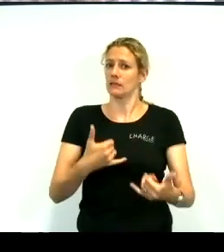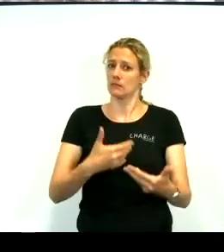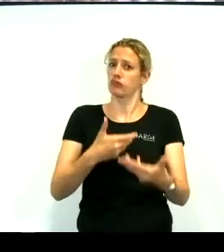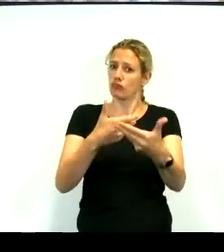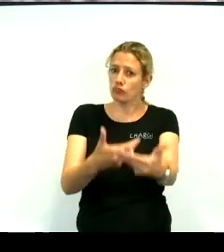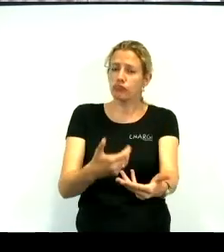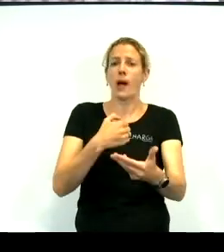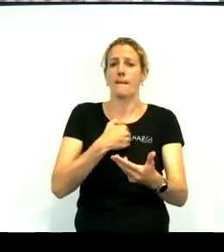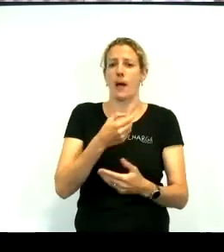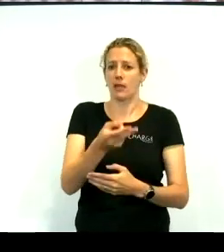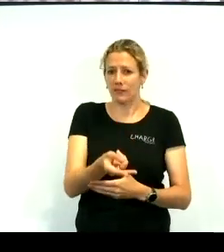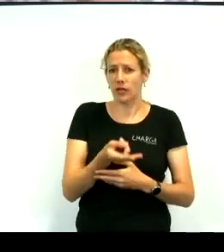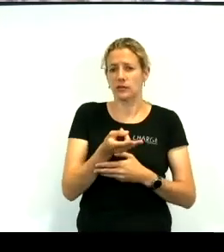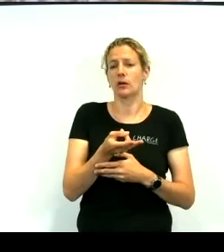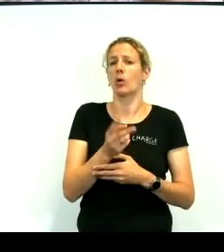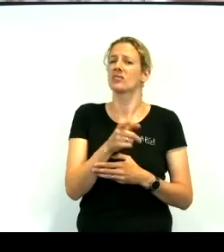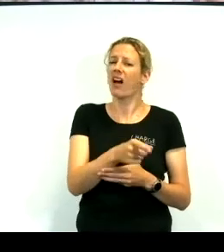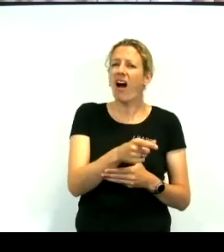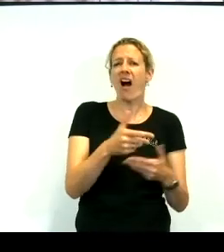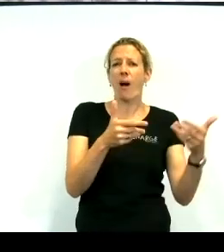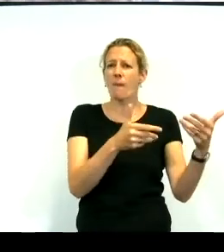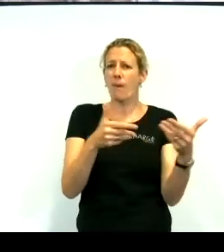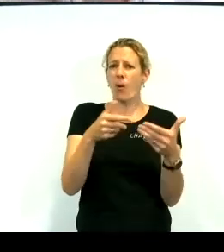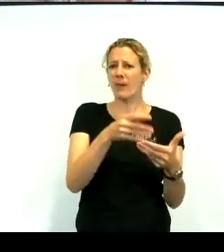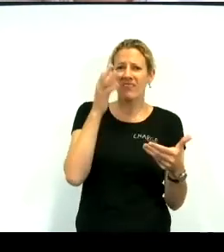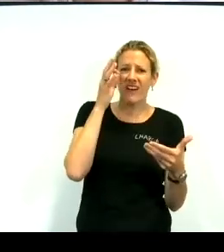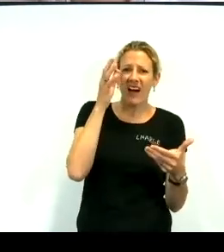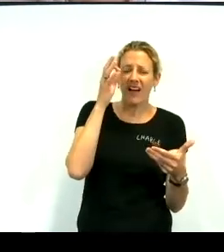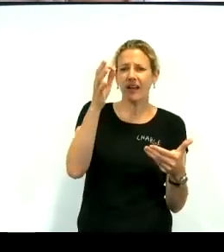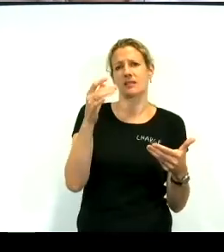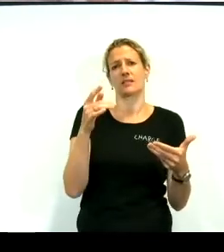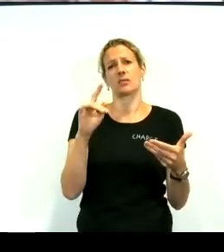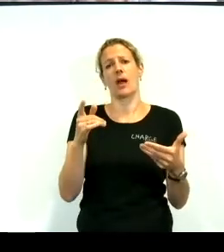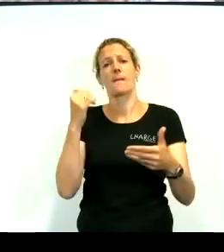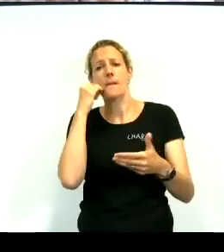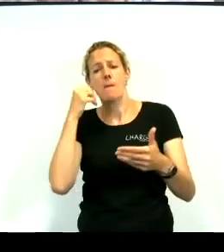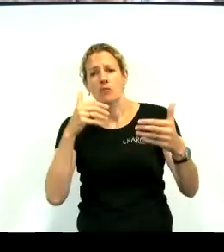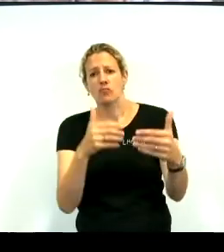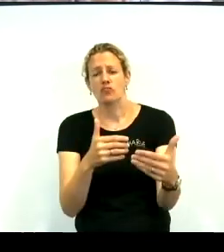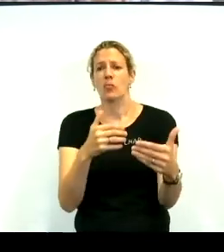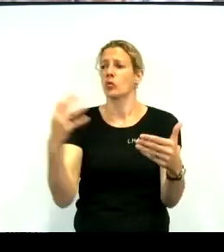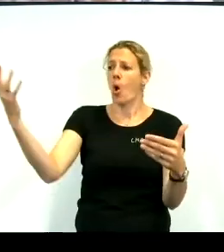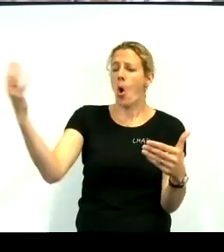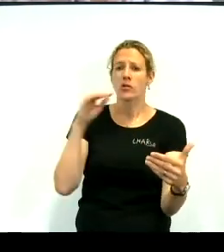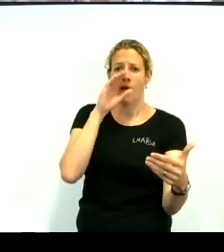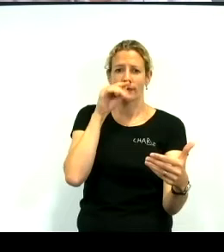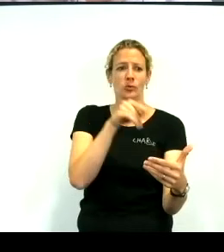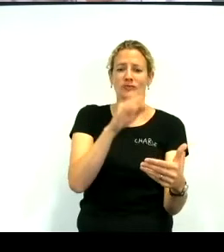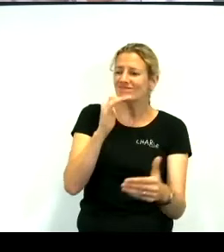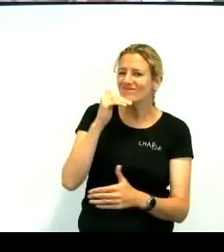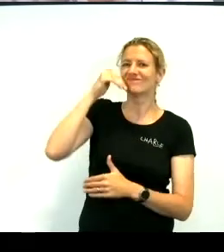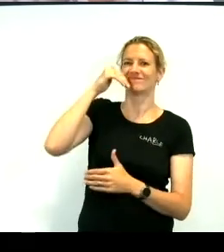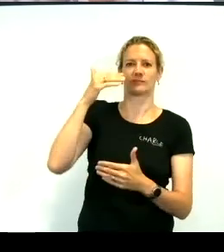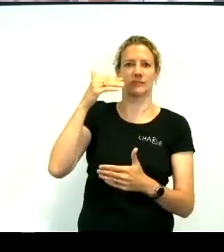a hug, and then we got the duck, and the baby's laughing. So we were able to use those